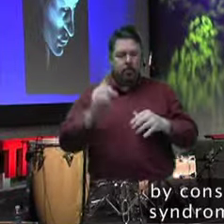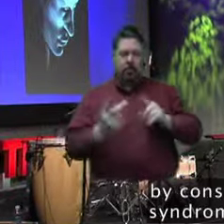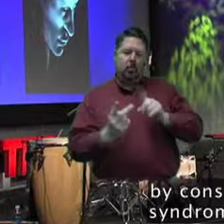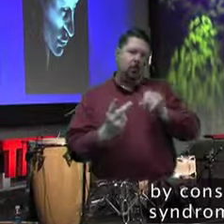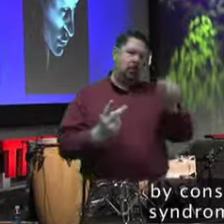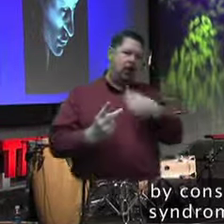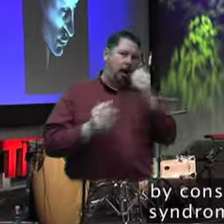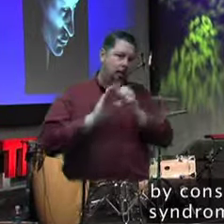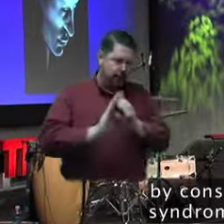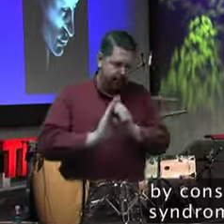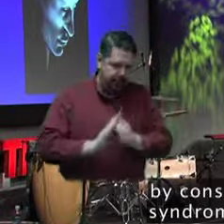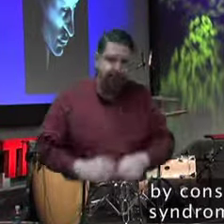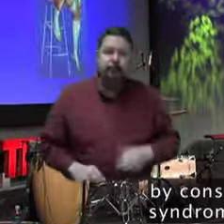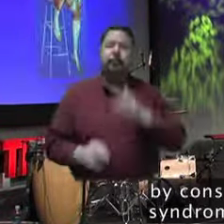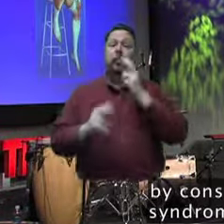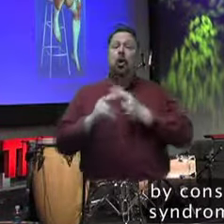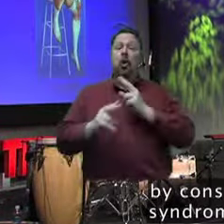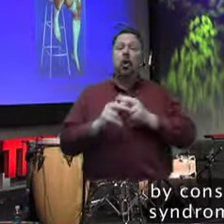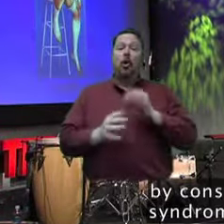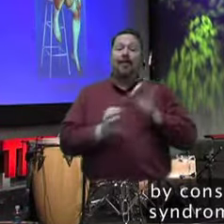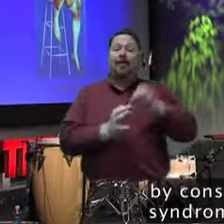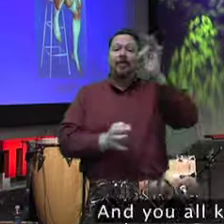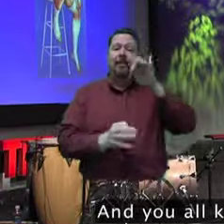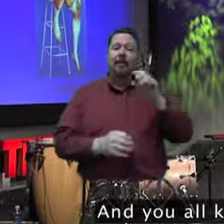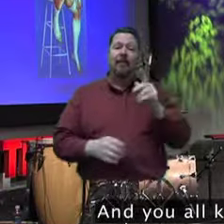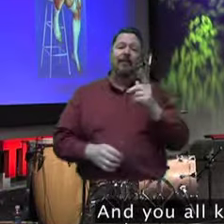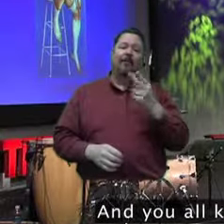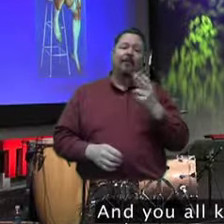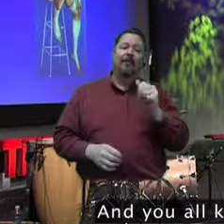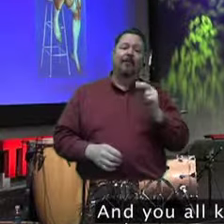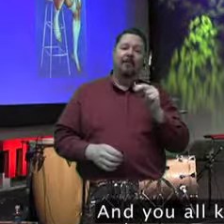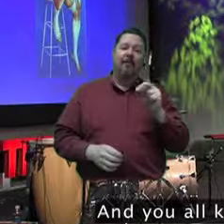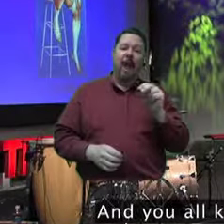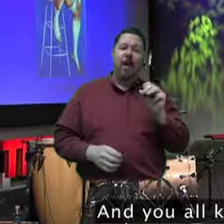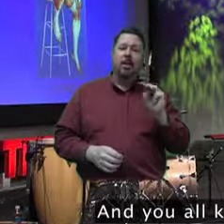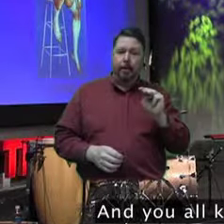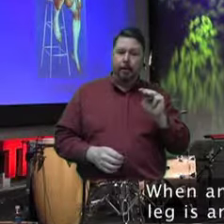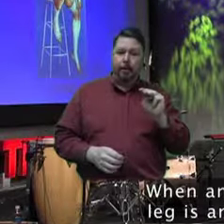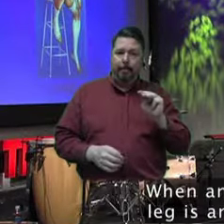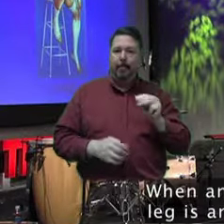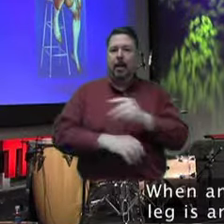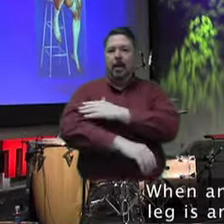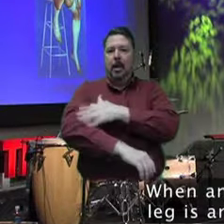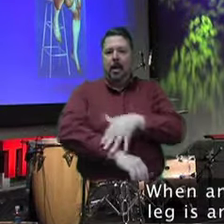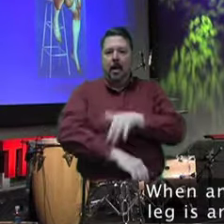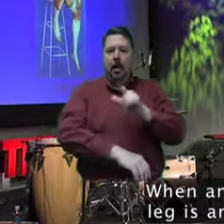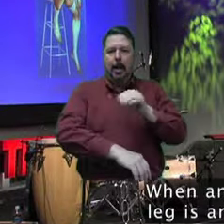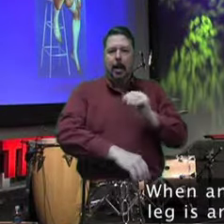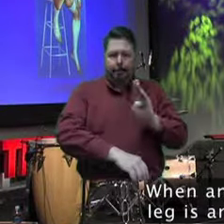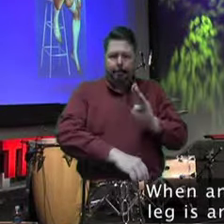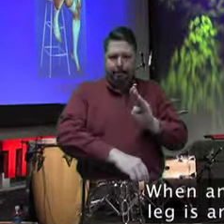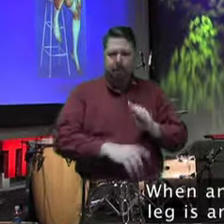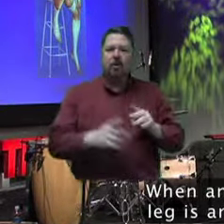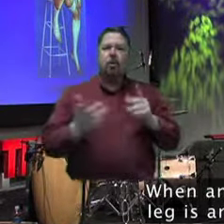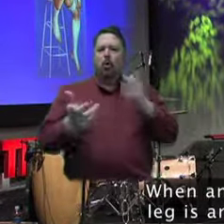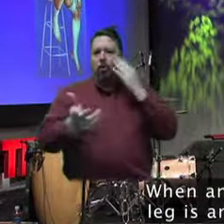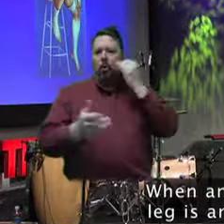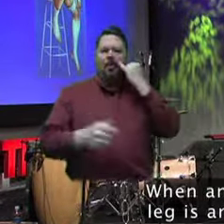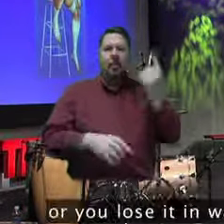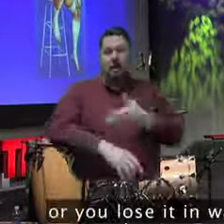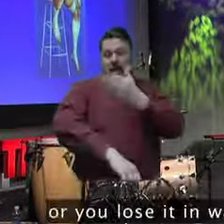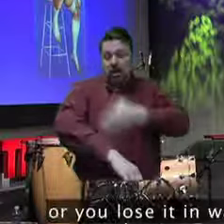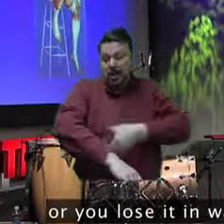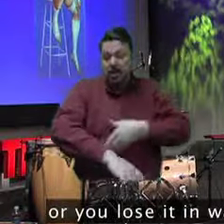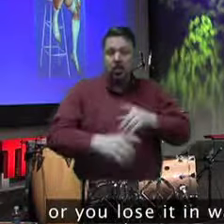curious syndrome called phantom limb. And you all know what a phantom limb is. When an arm is amputated or a leg is amputated for